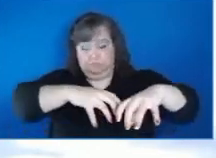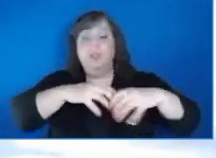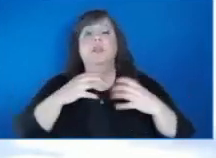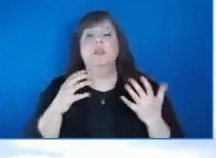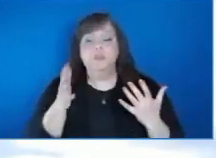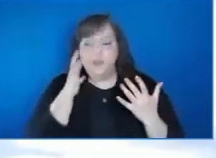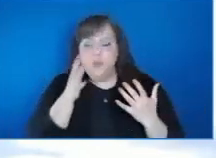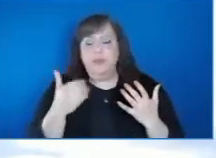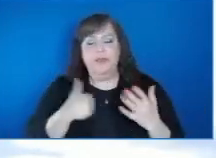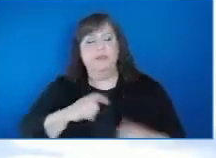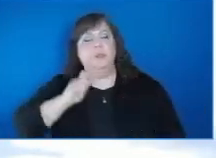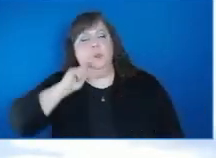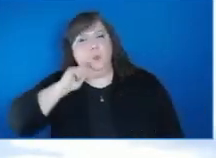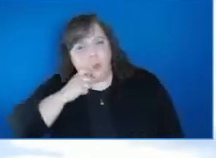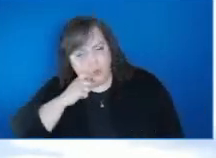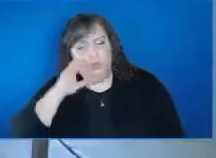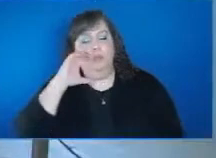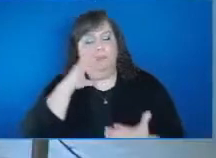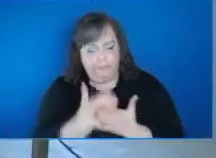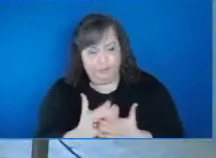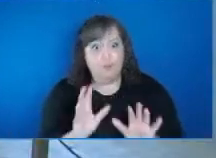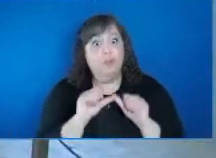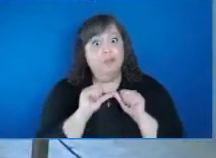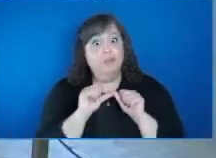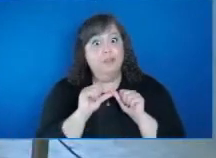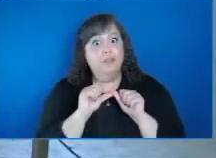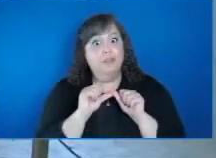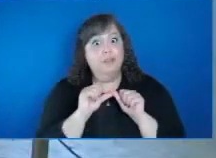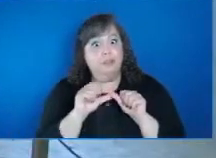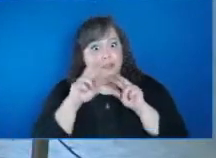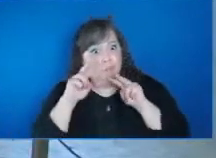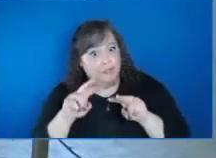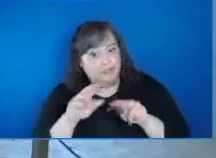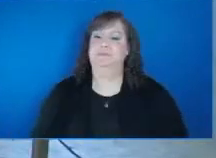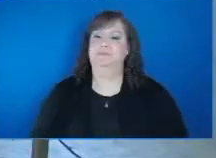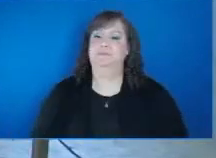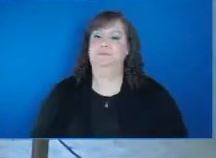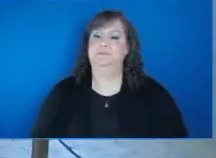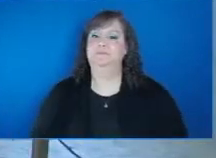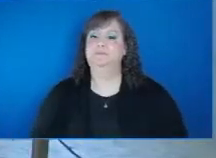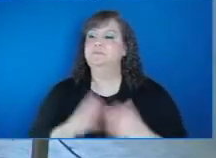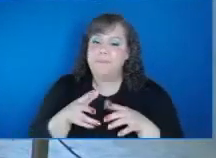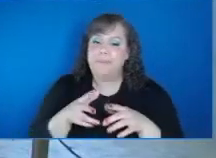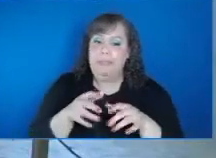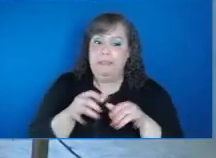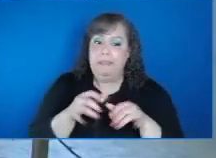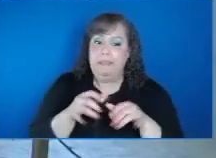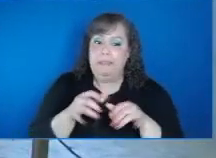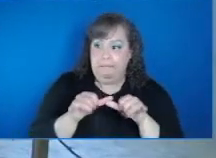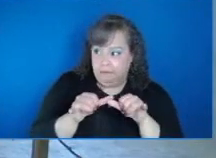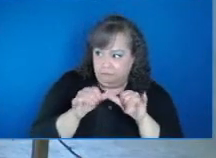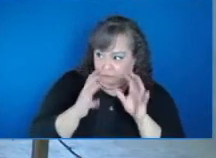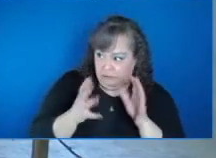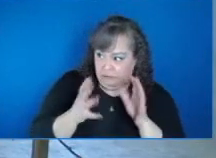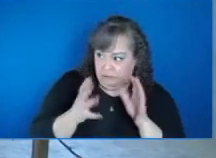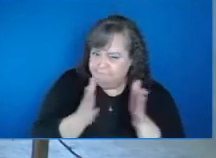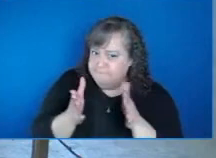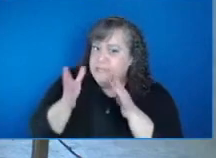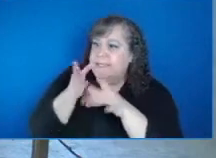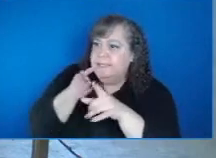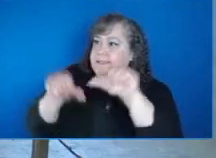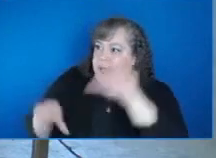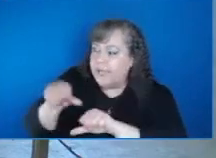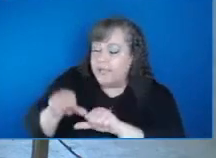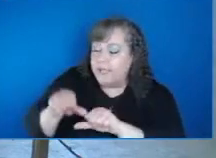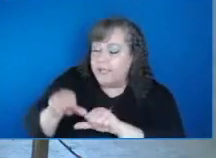pictures. So stay tuned. All right. Okay, from engineering over to science. Nancy, this is the first time that we're doing